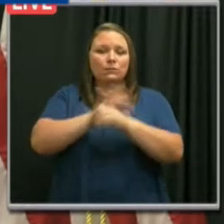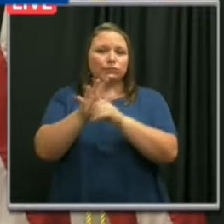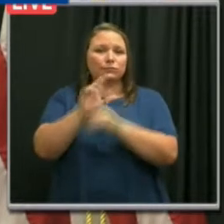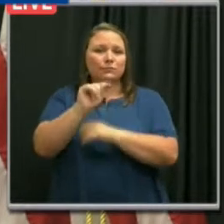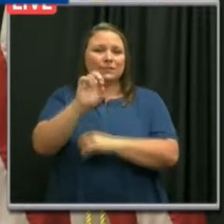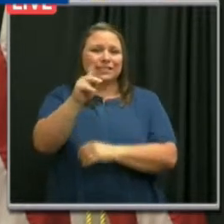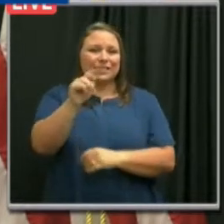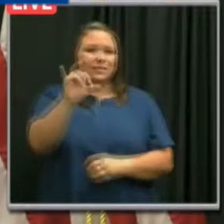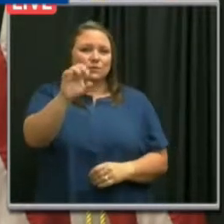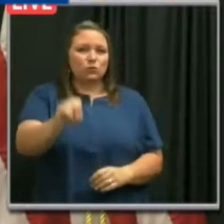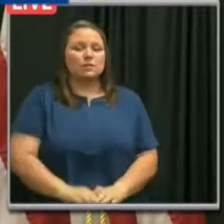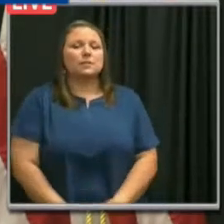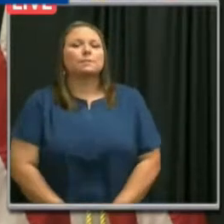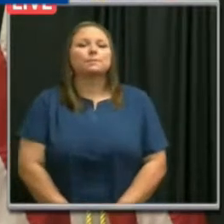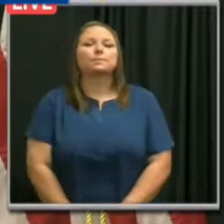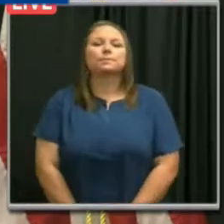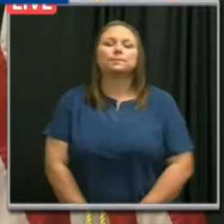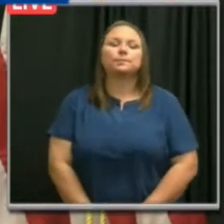Task Force.